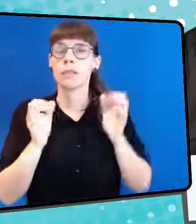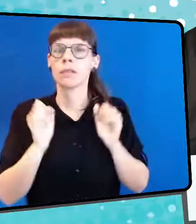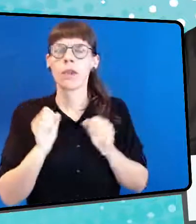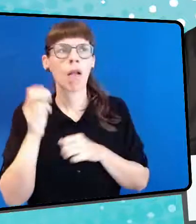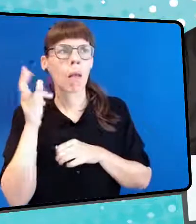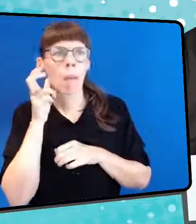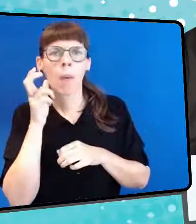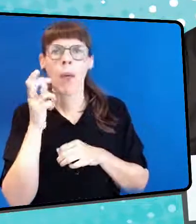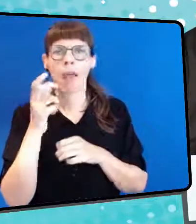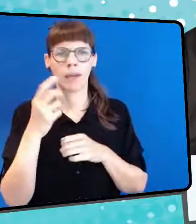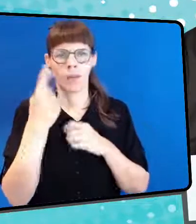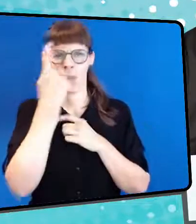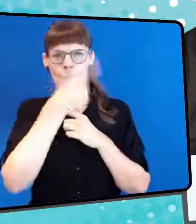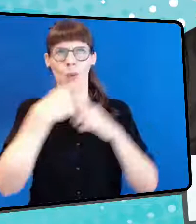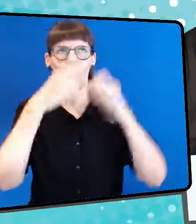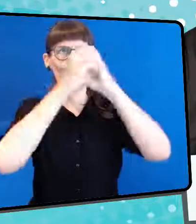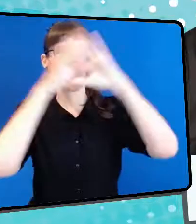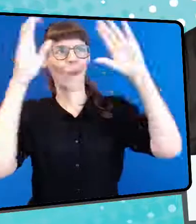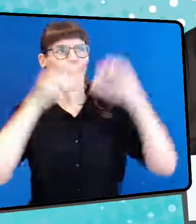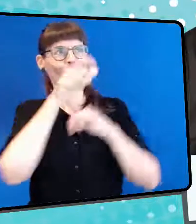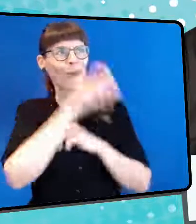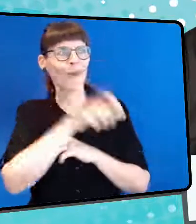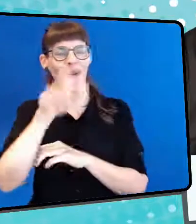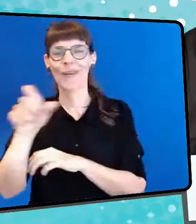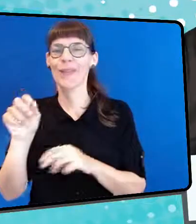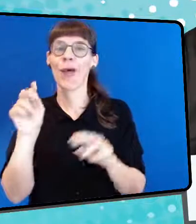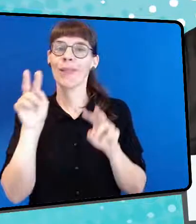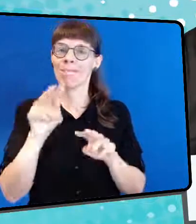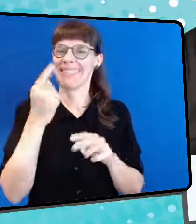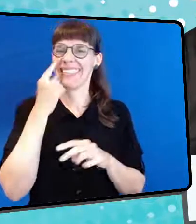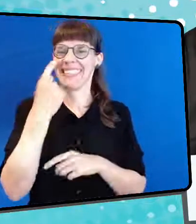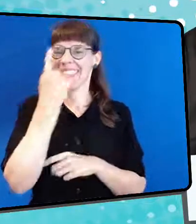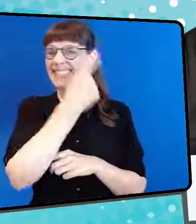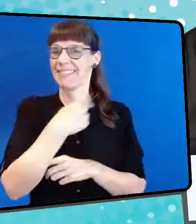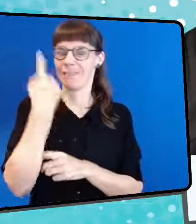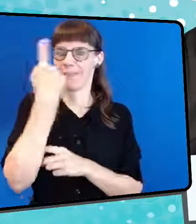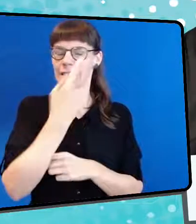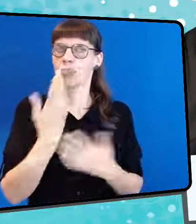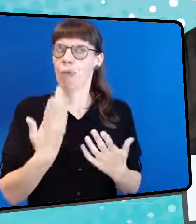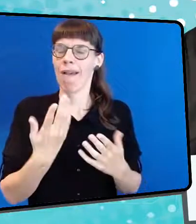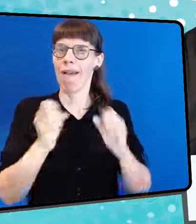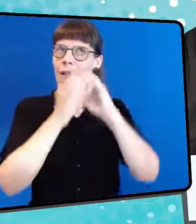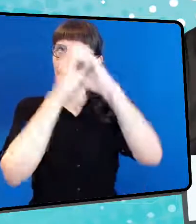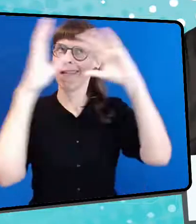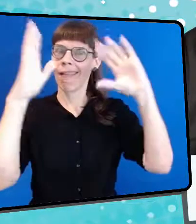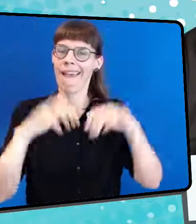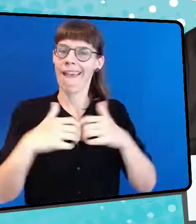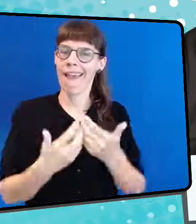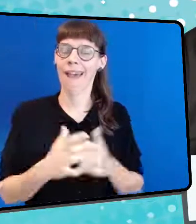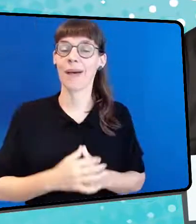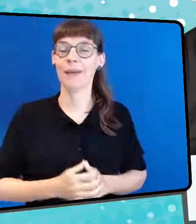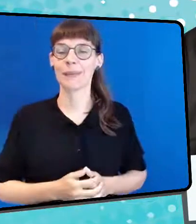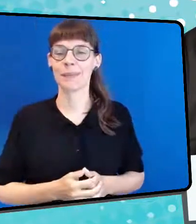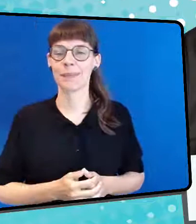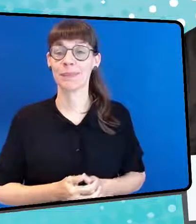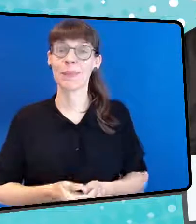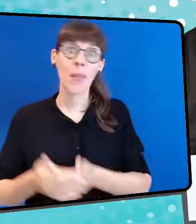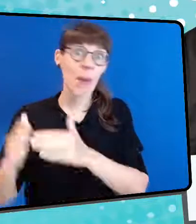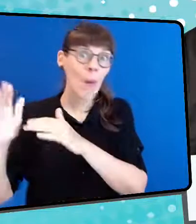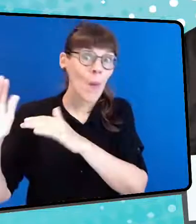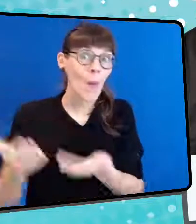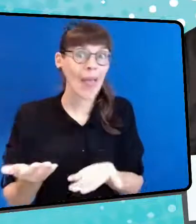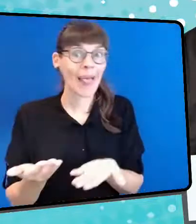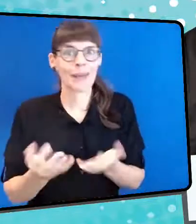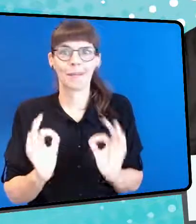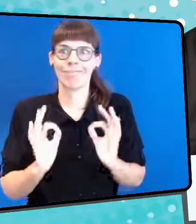who we are if you're not watching along live. But welcome, Kenji. It's such a treat to have you on the